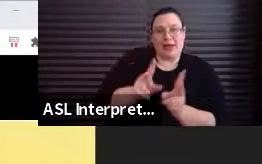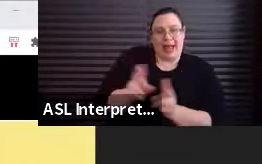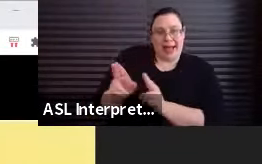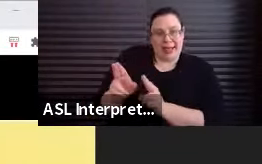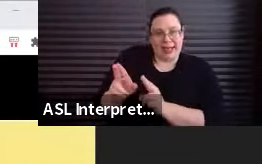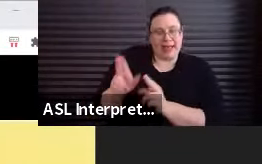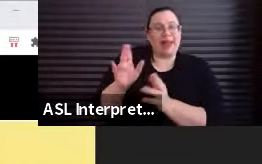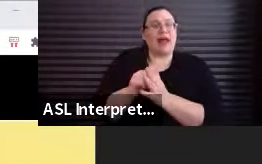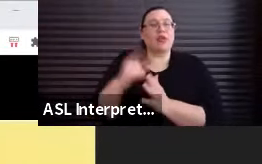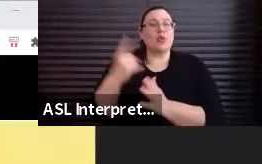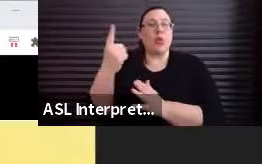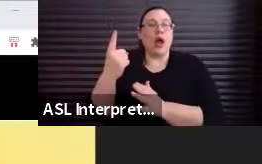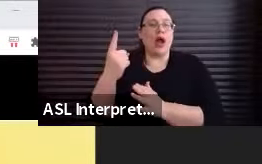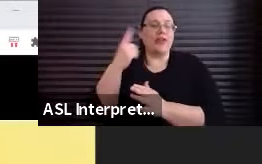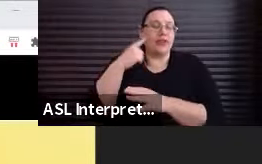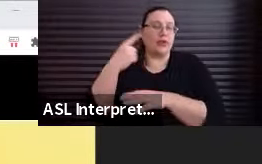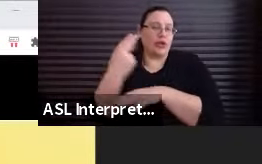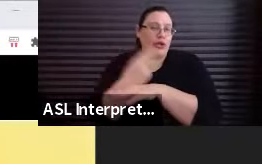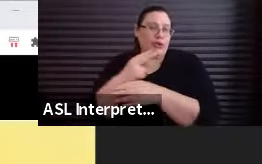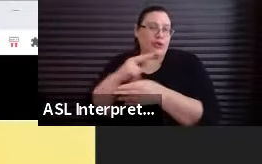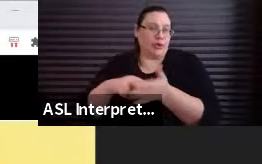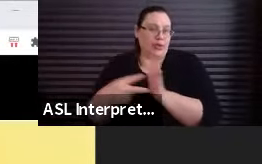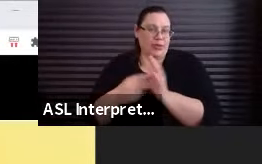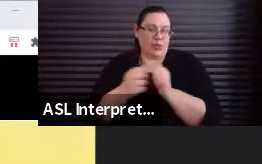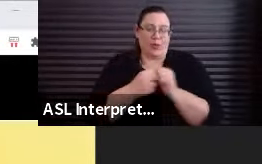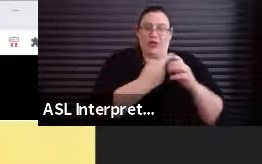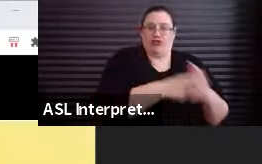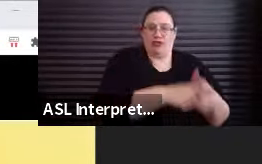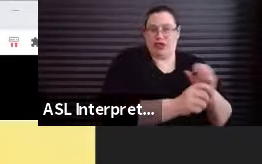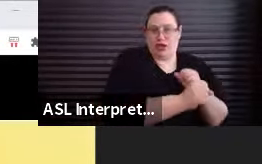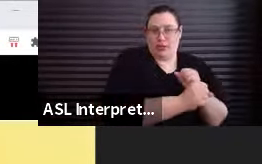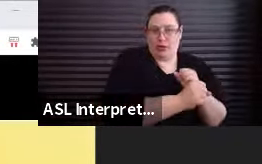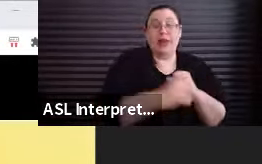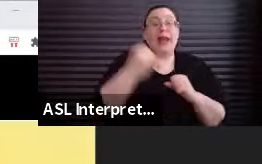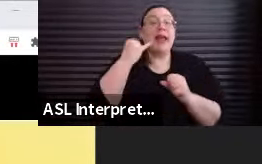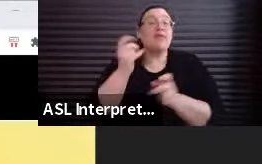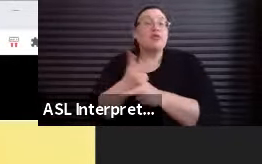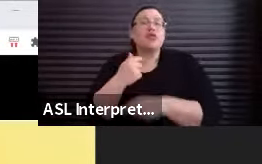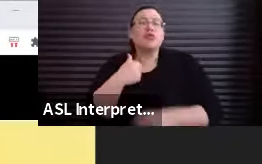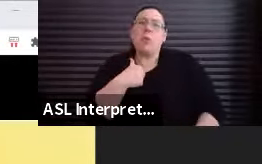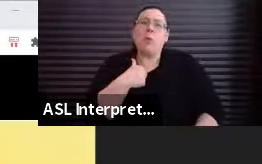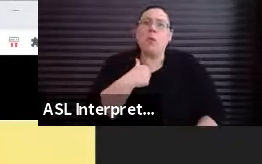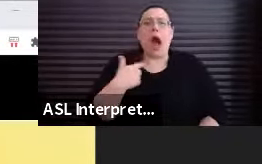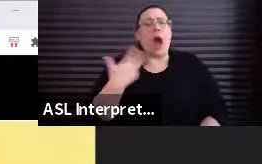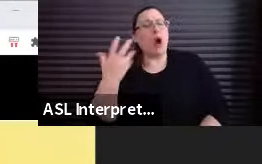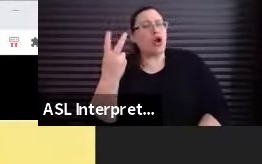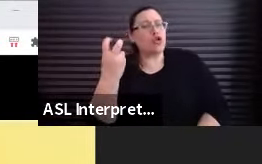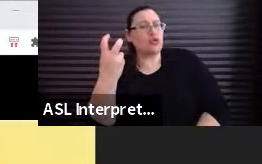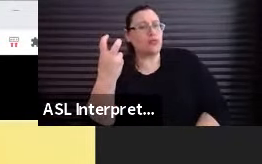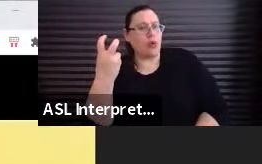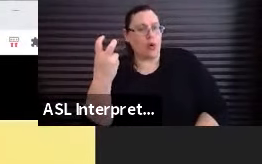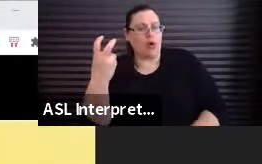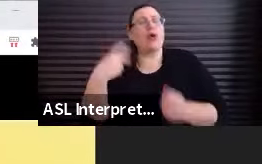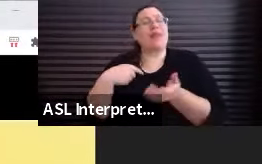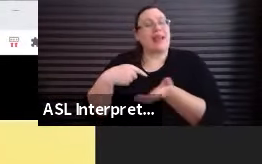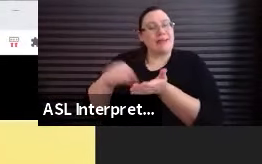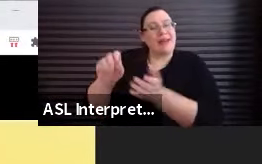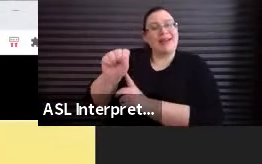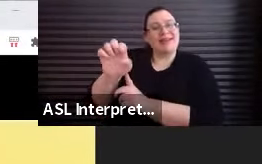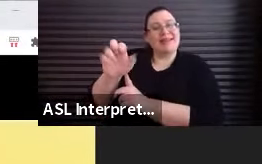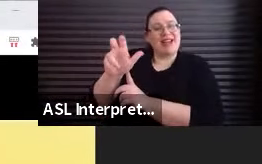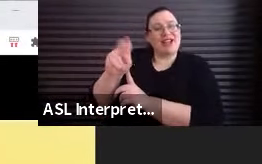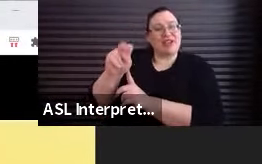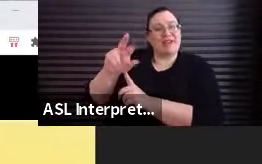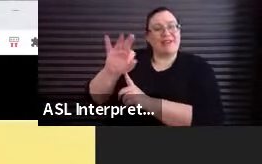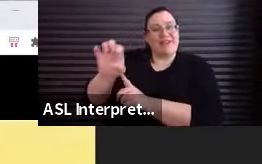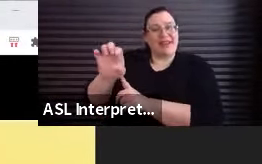for use purposes with the original commercial. And if a producer would like to make 2 more, they can pay a session fee for the second